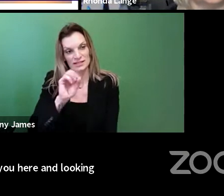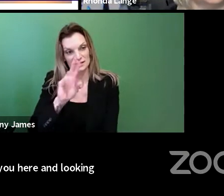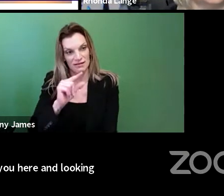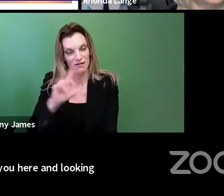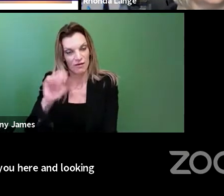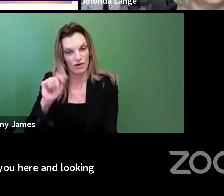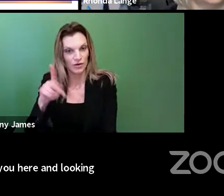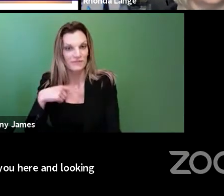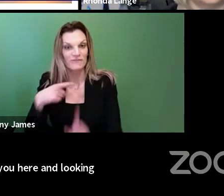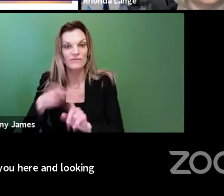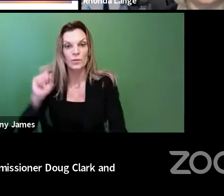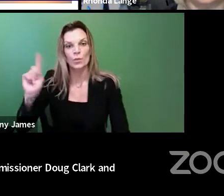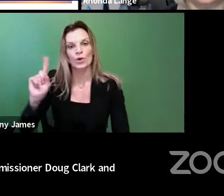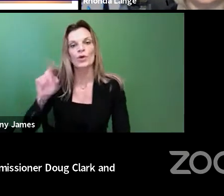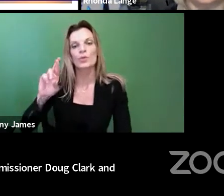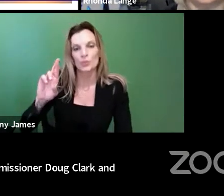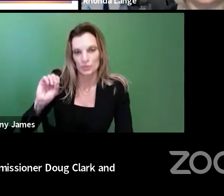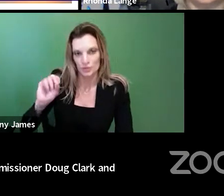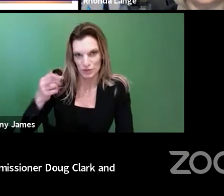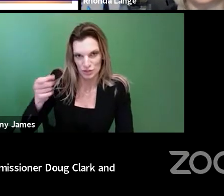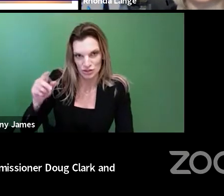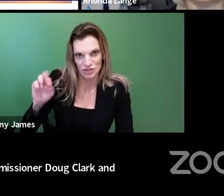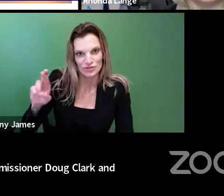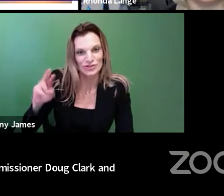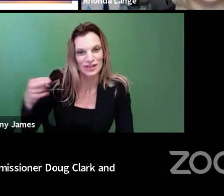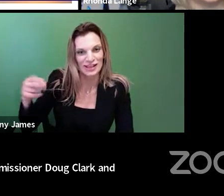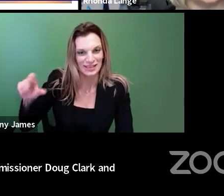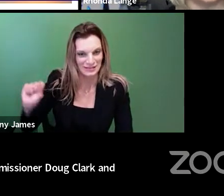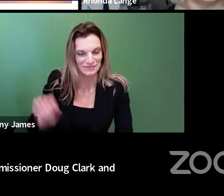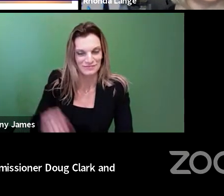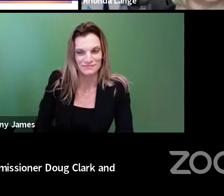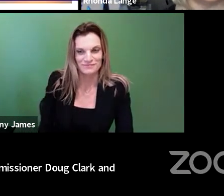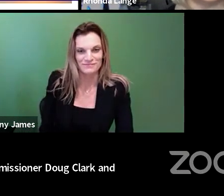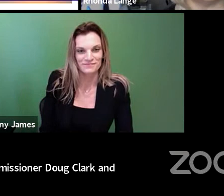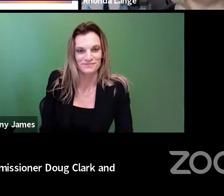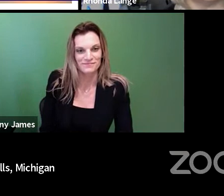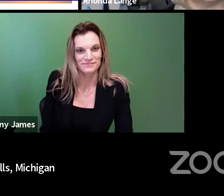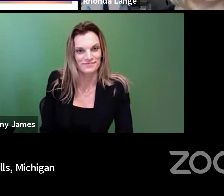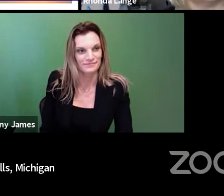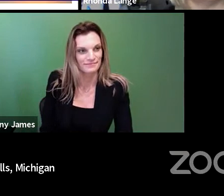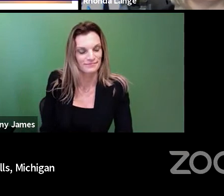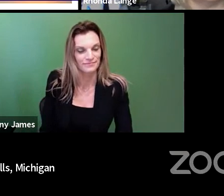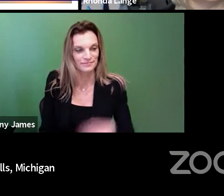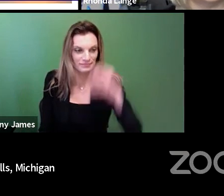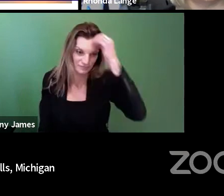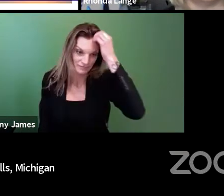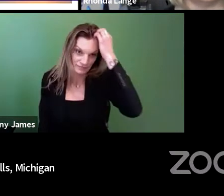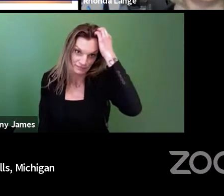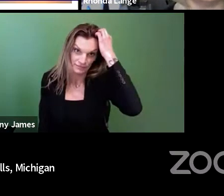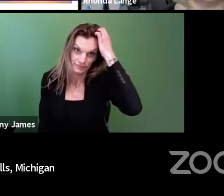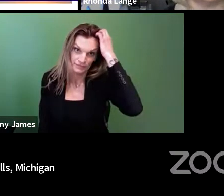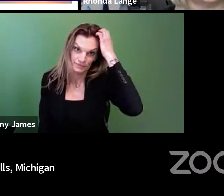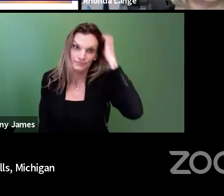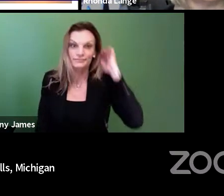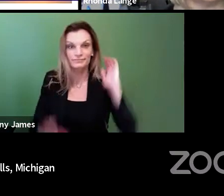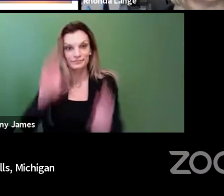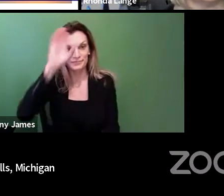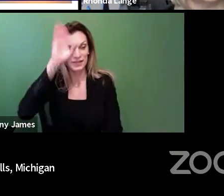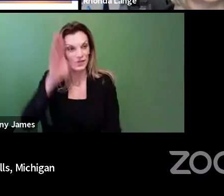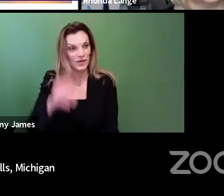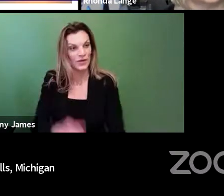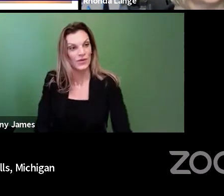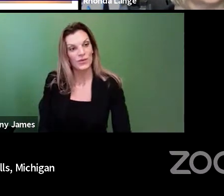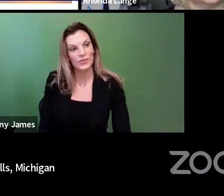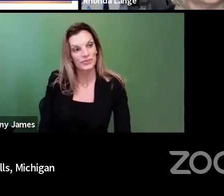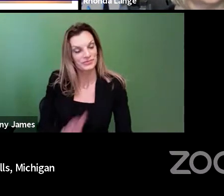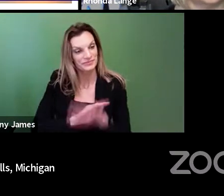from Rochester Hills, Michigan. Hello, everyone. It's